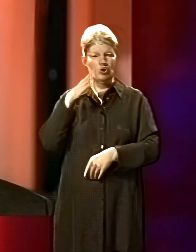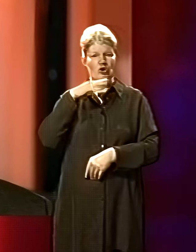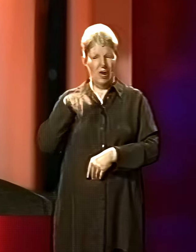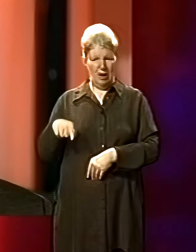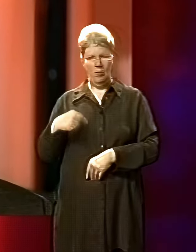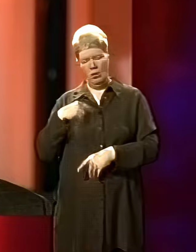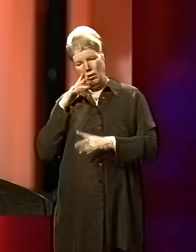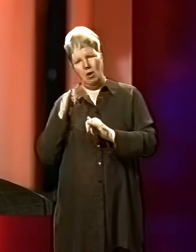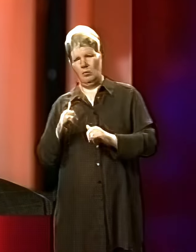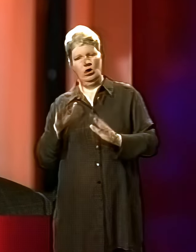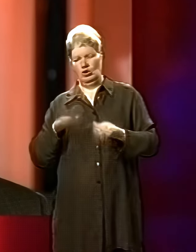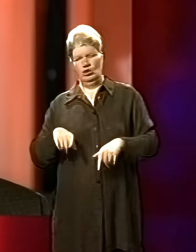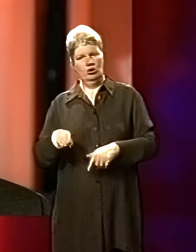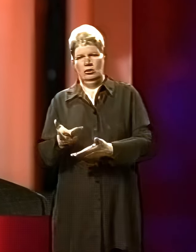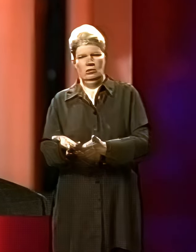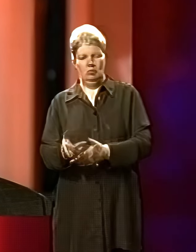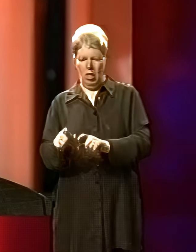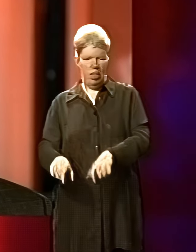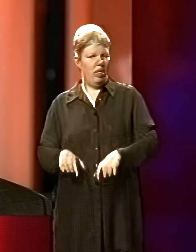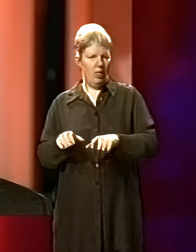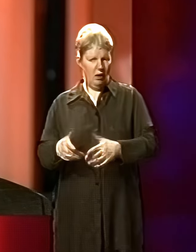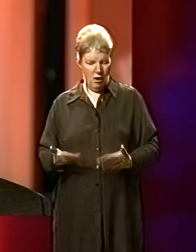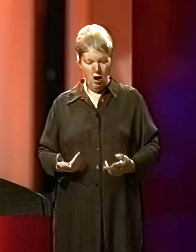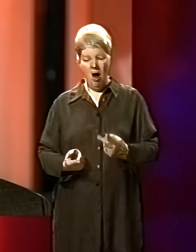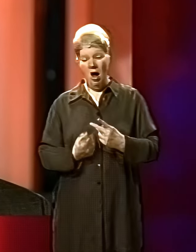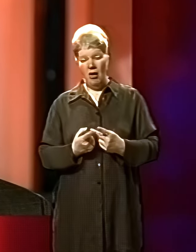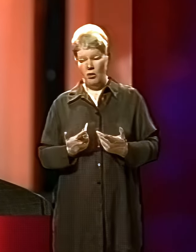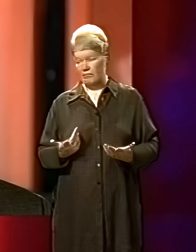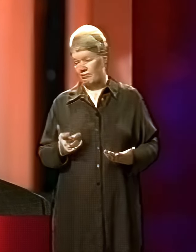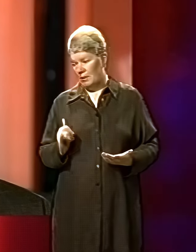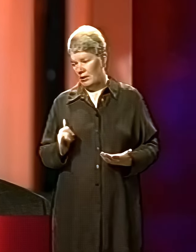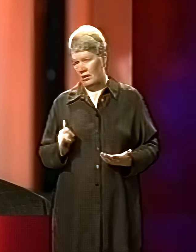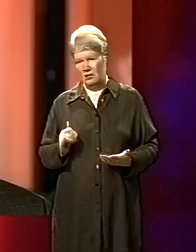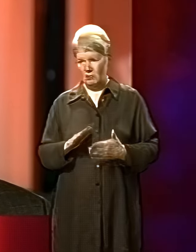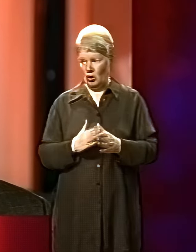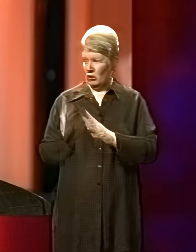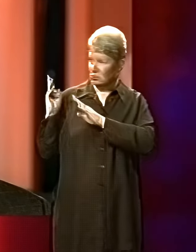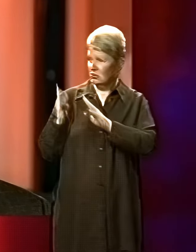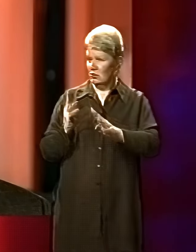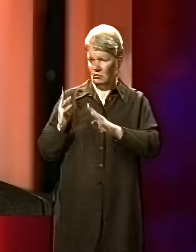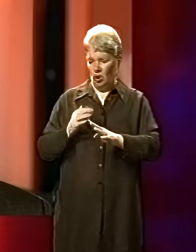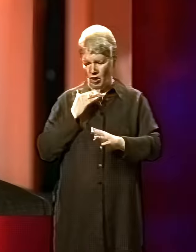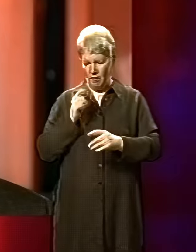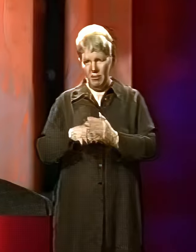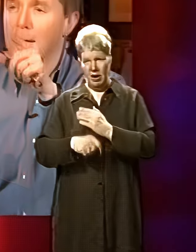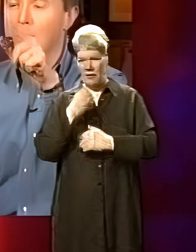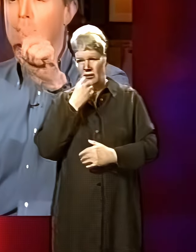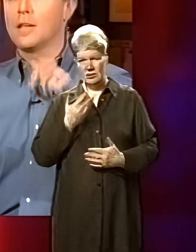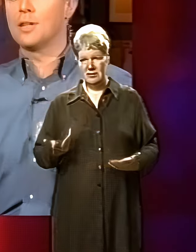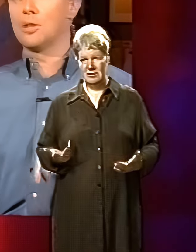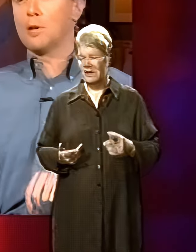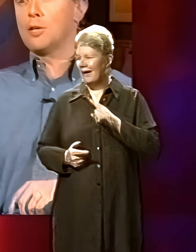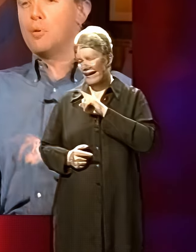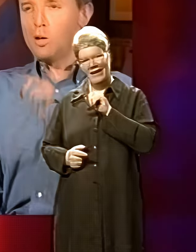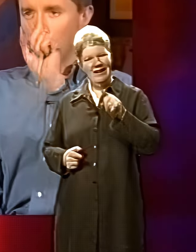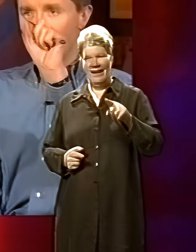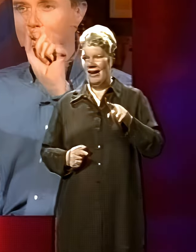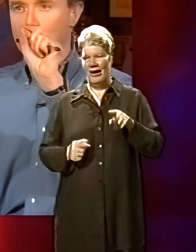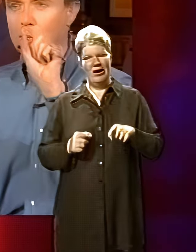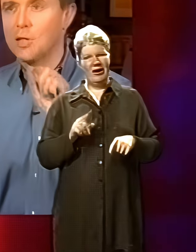we'll be looking at that because it shouldn't be there. In other cases, it's simply that there aren't enough customers to buy the food, but they do want it.